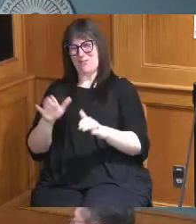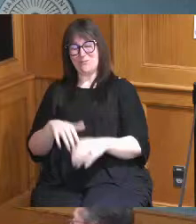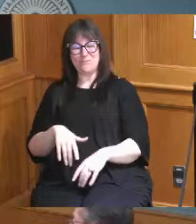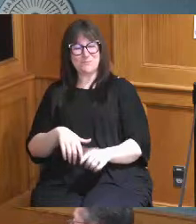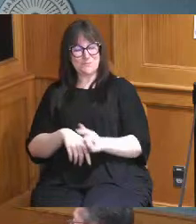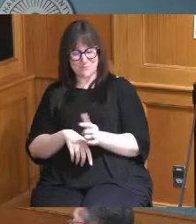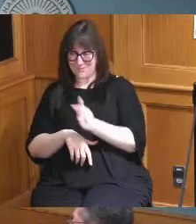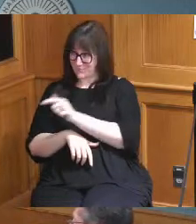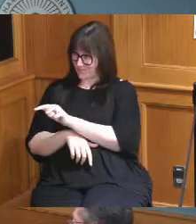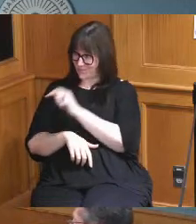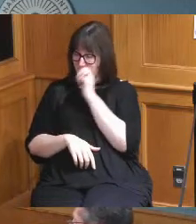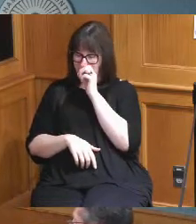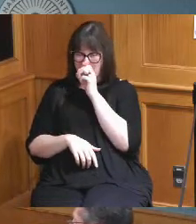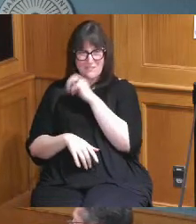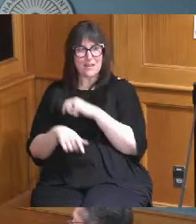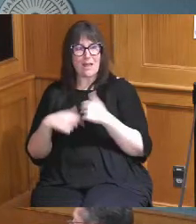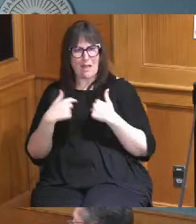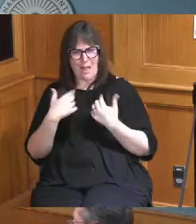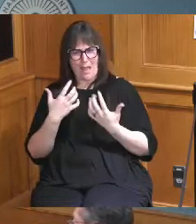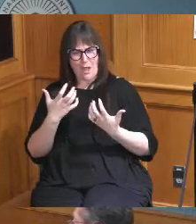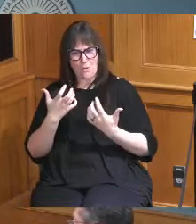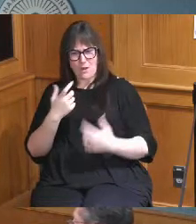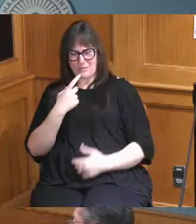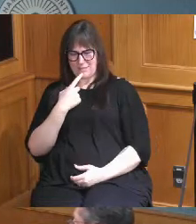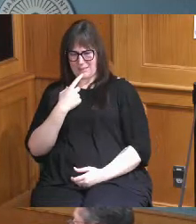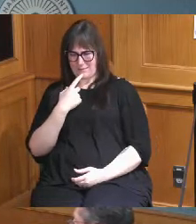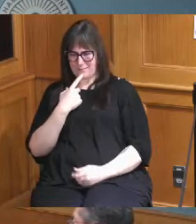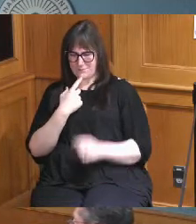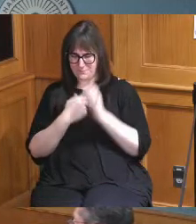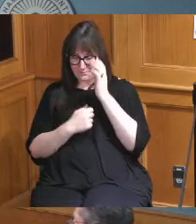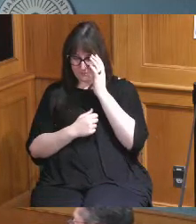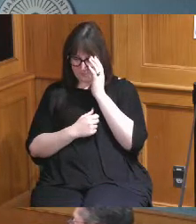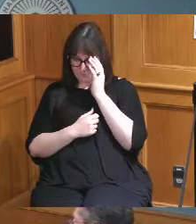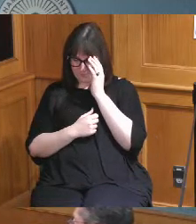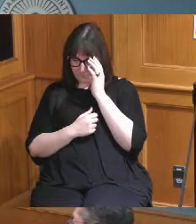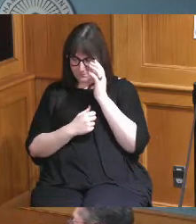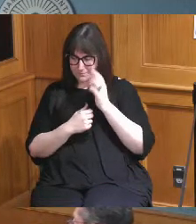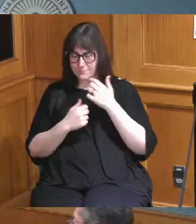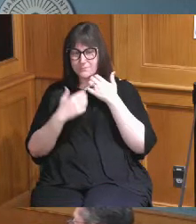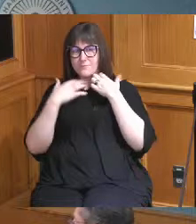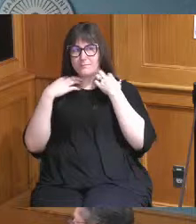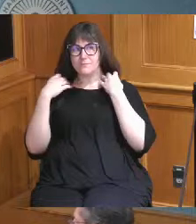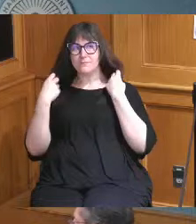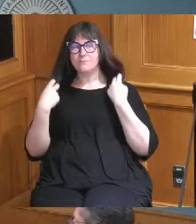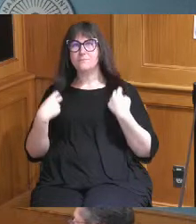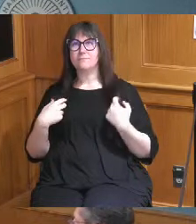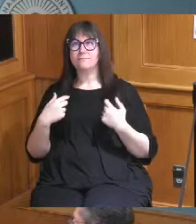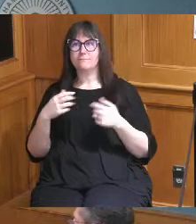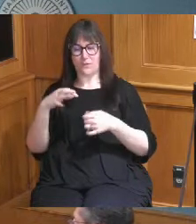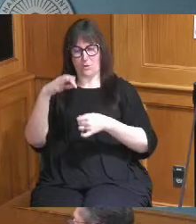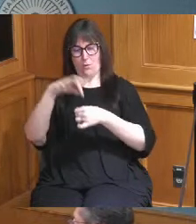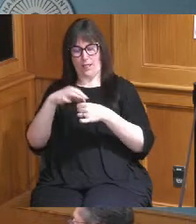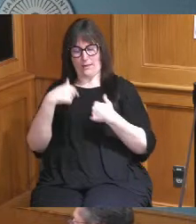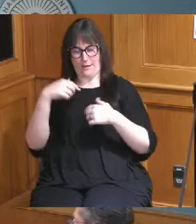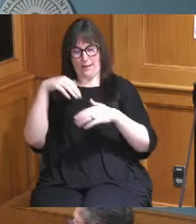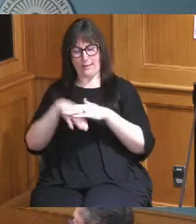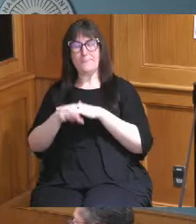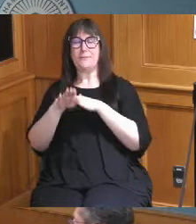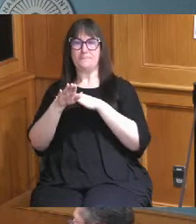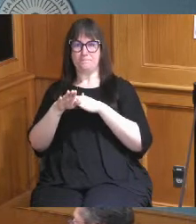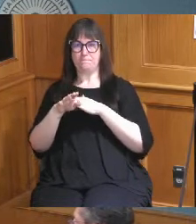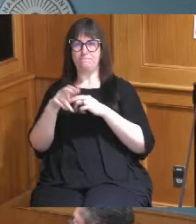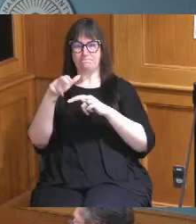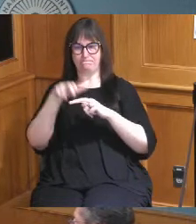Reese. Yeah, I just wanted to say that when I got elected and I came in,